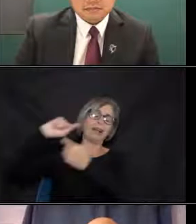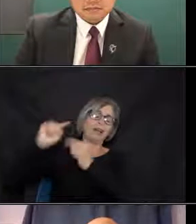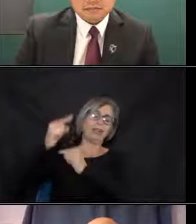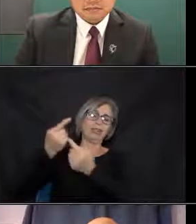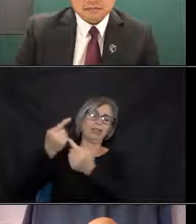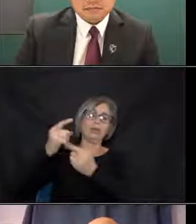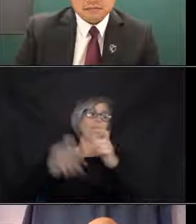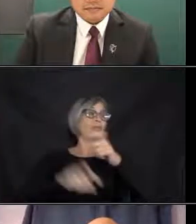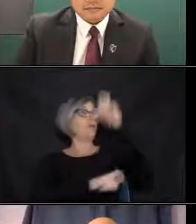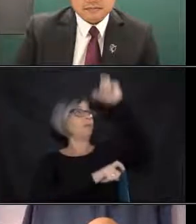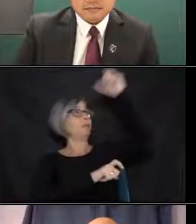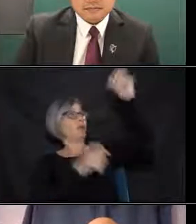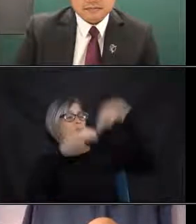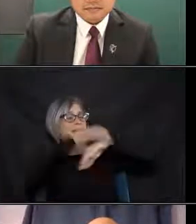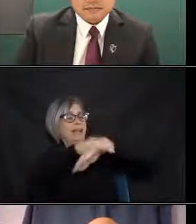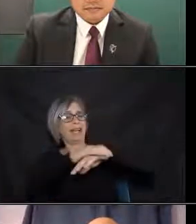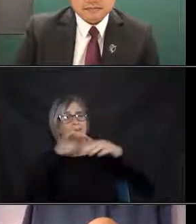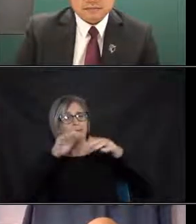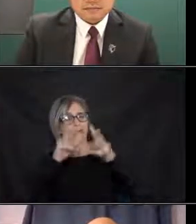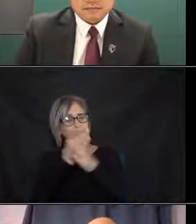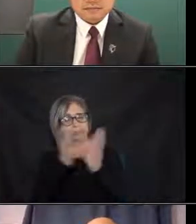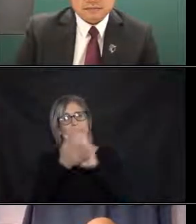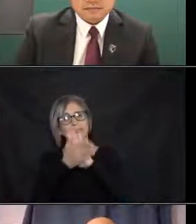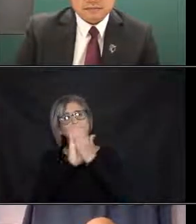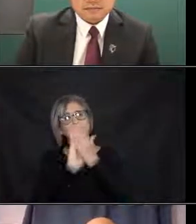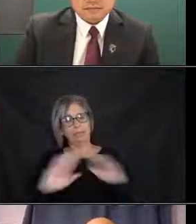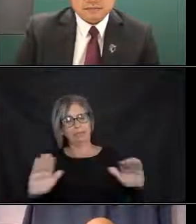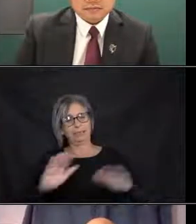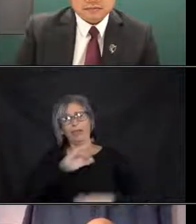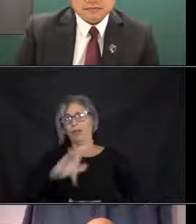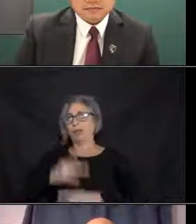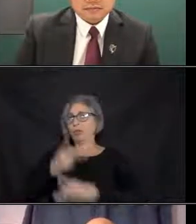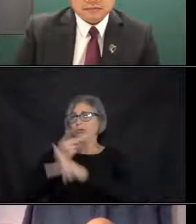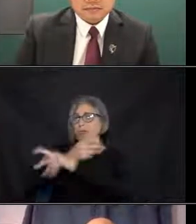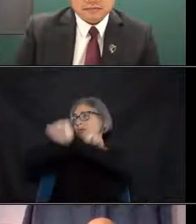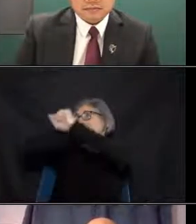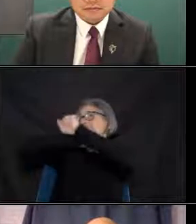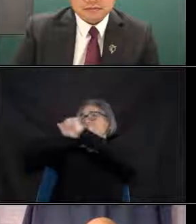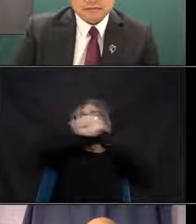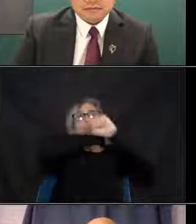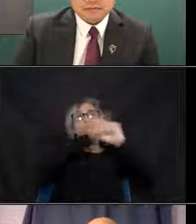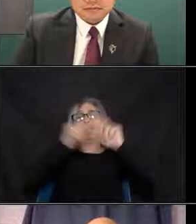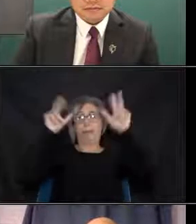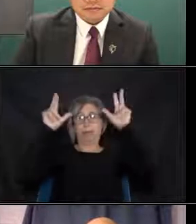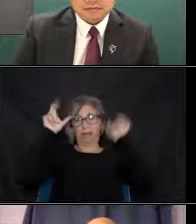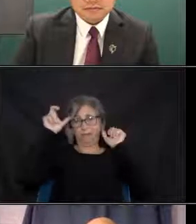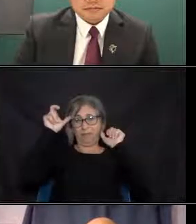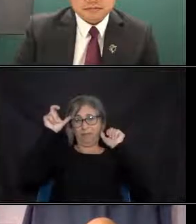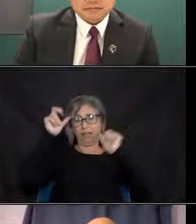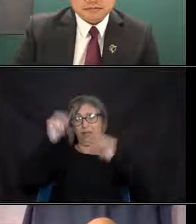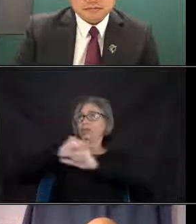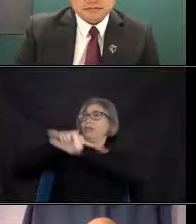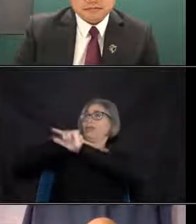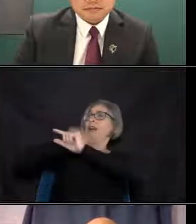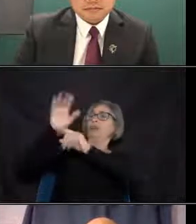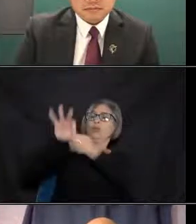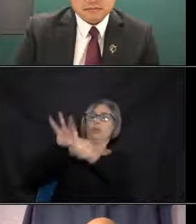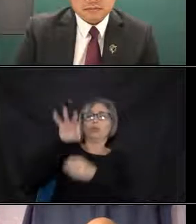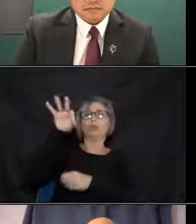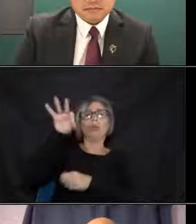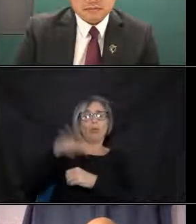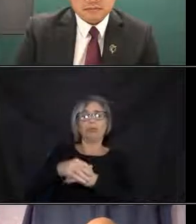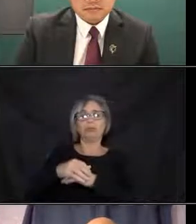by night. The Lord shall keep you from all evil. The Lord shall guard your soul.